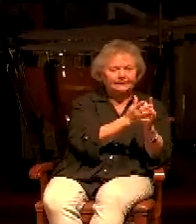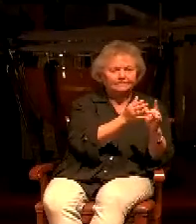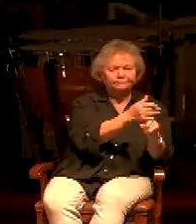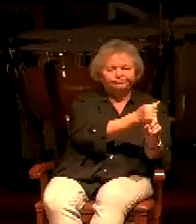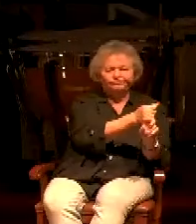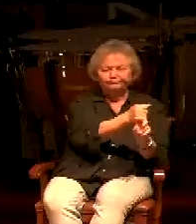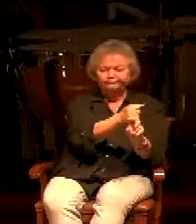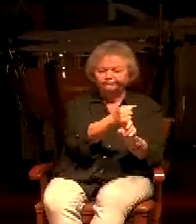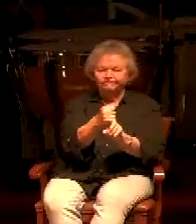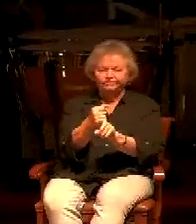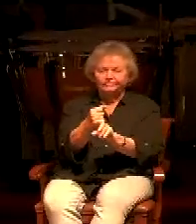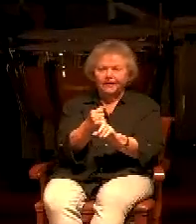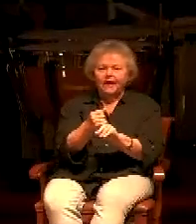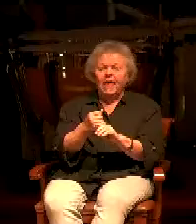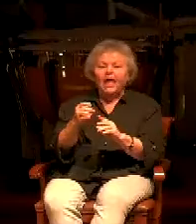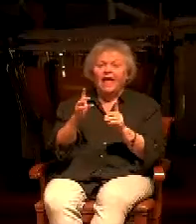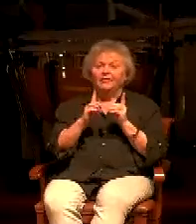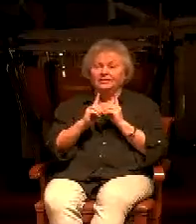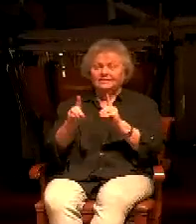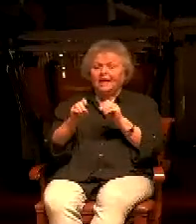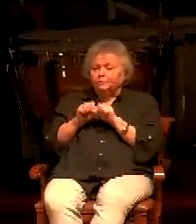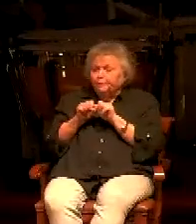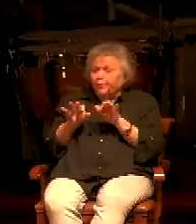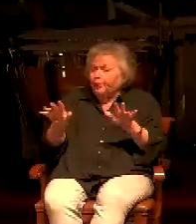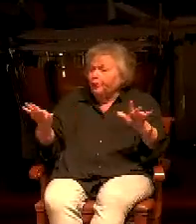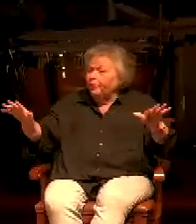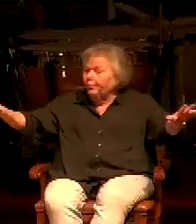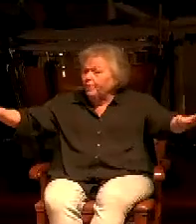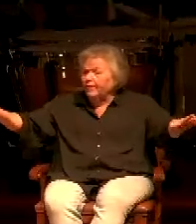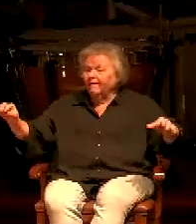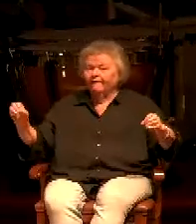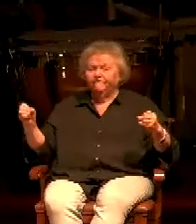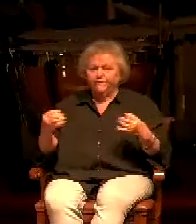go scattering in fear. And at some point,